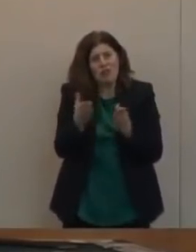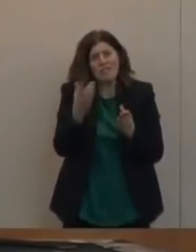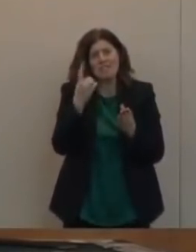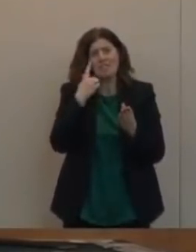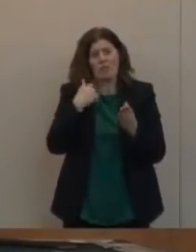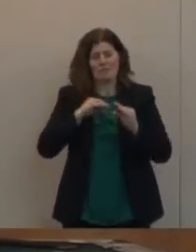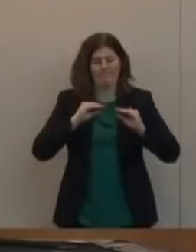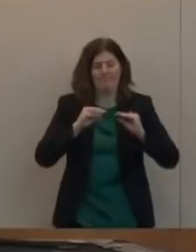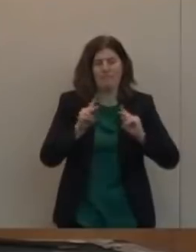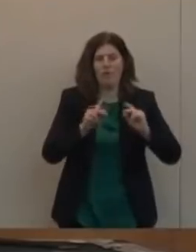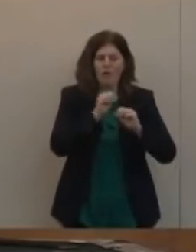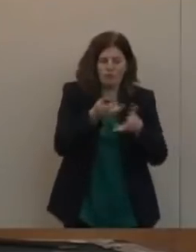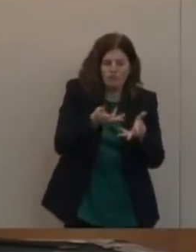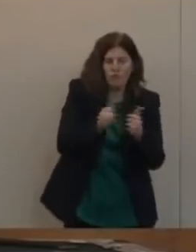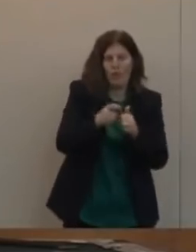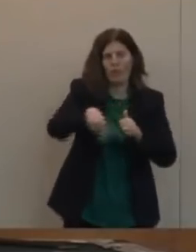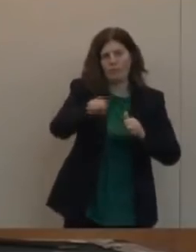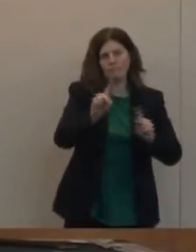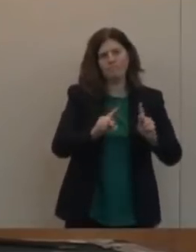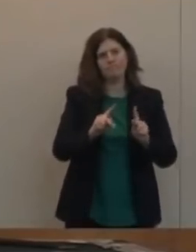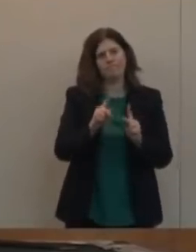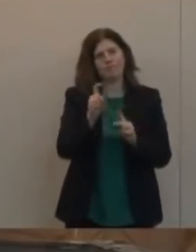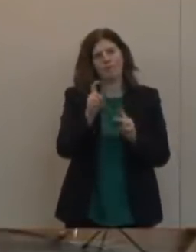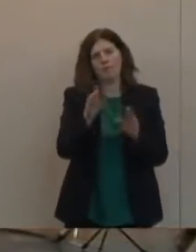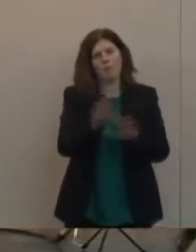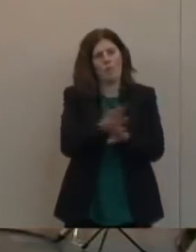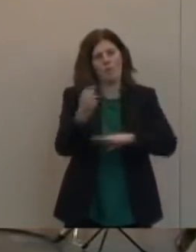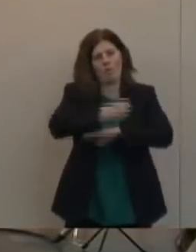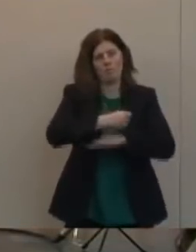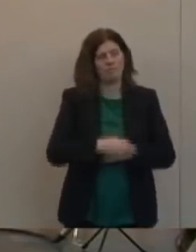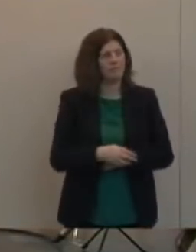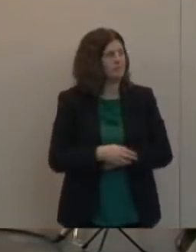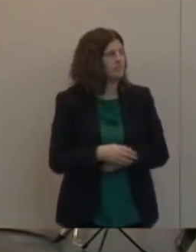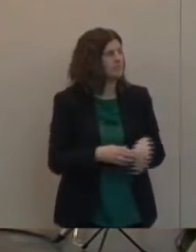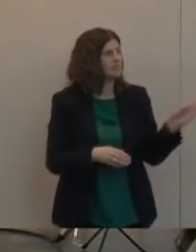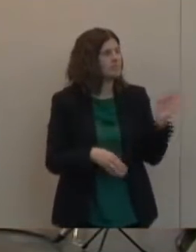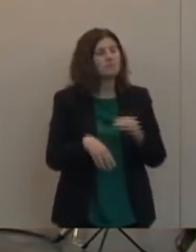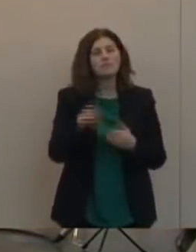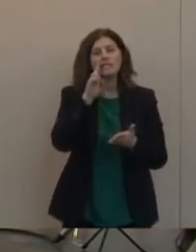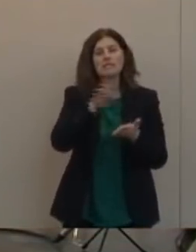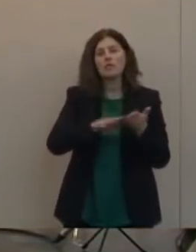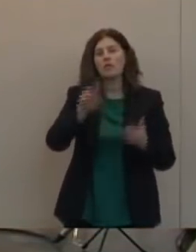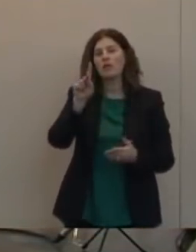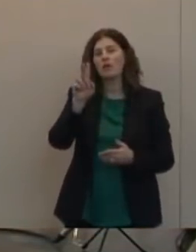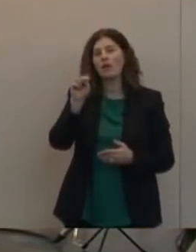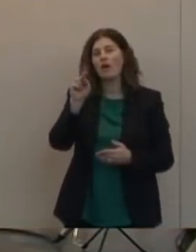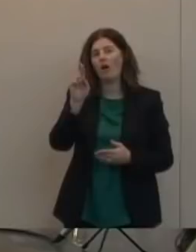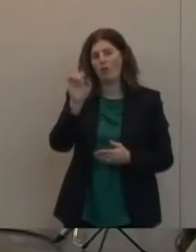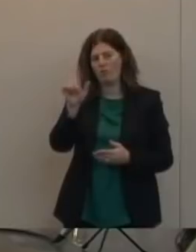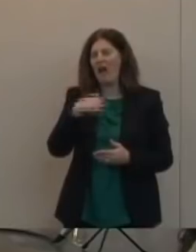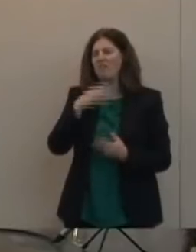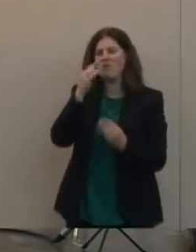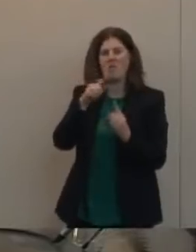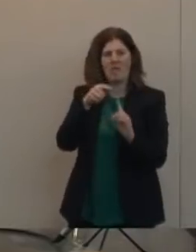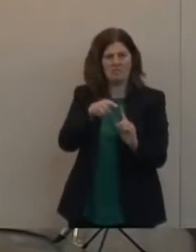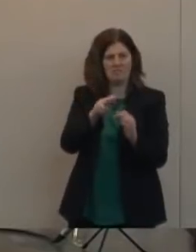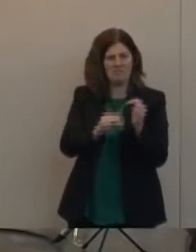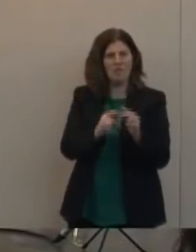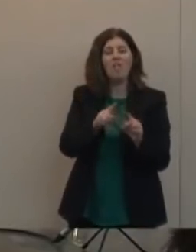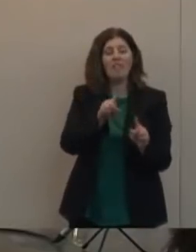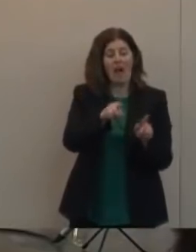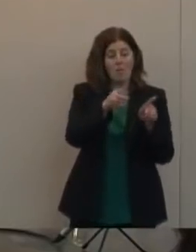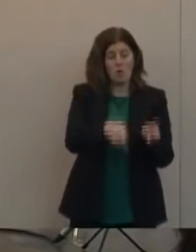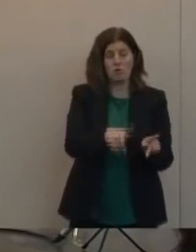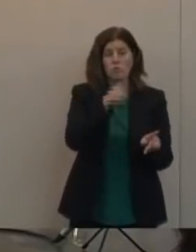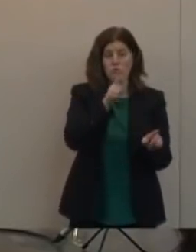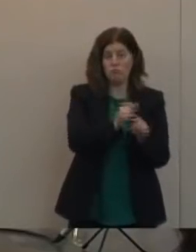personnel. Yep. Thank you, Governor. And I do have information about this particular facility, and we did isolate the